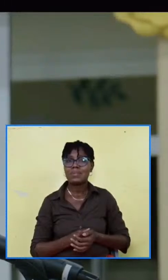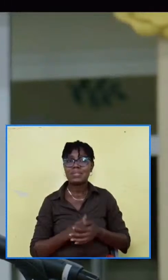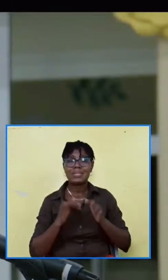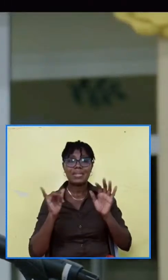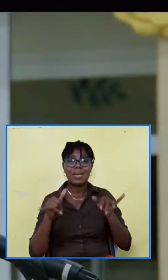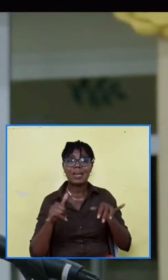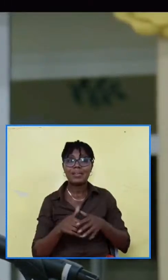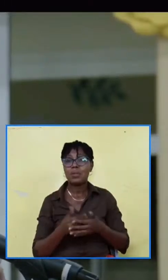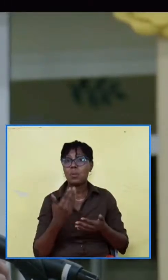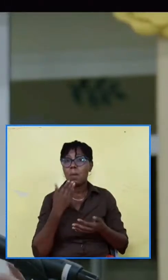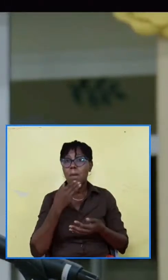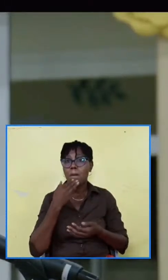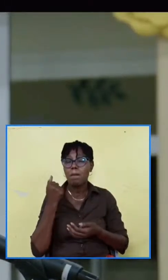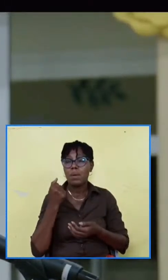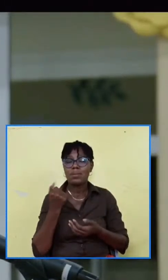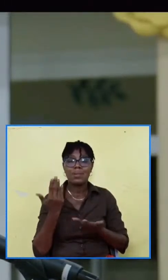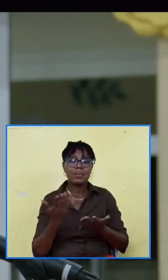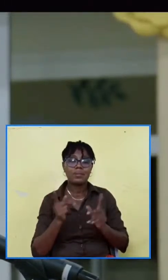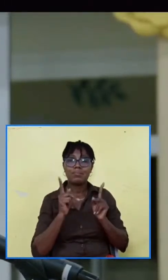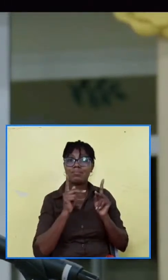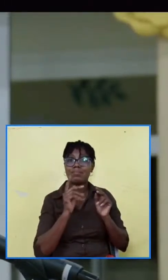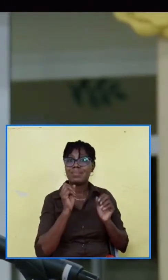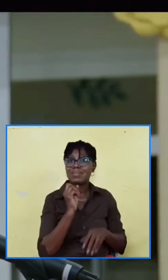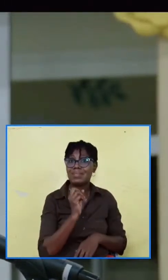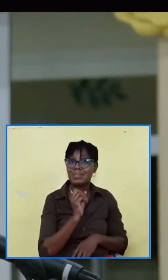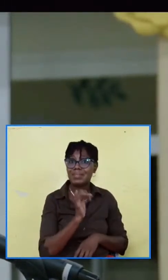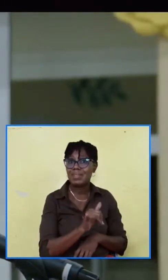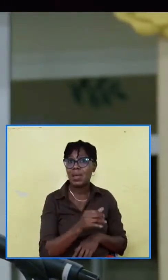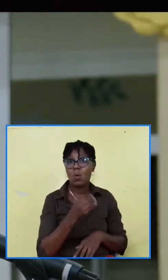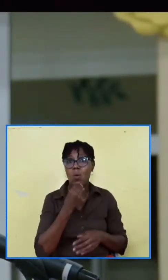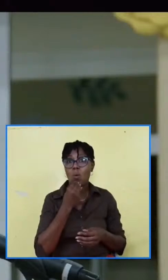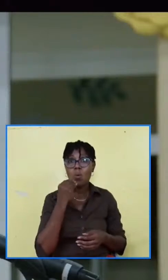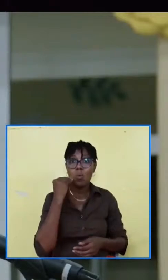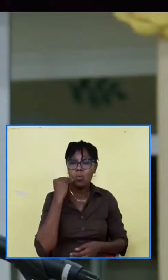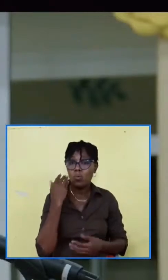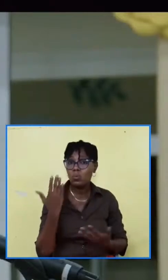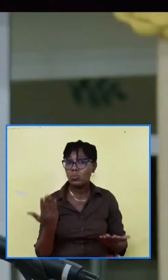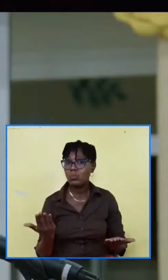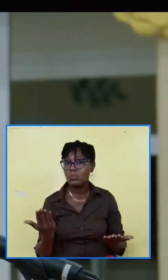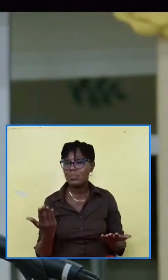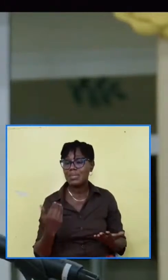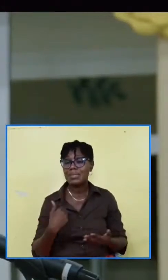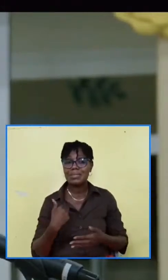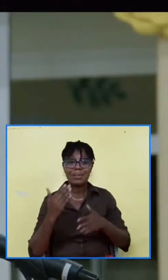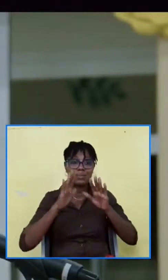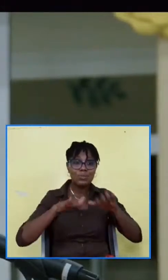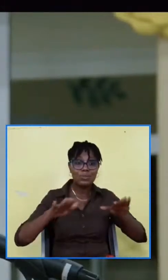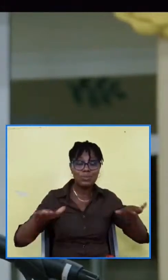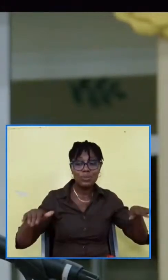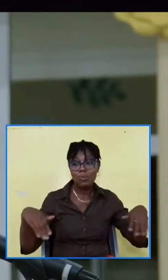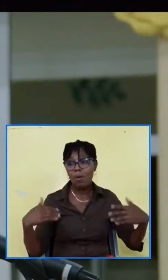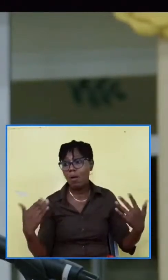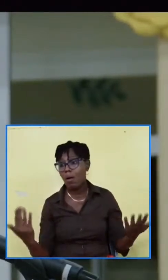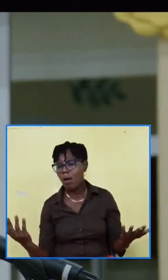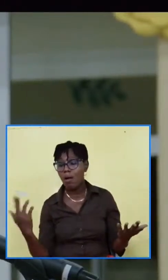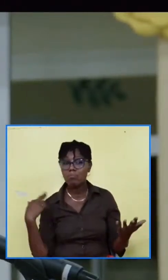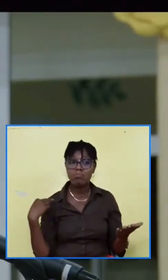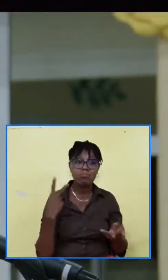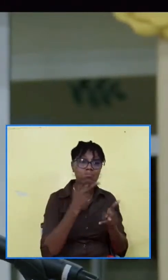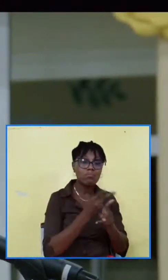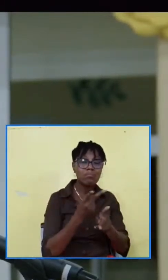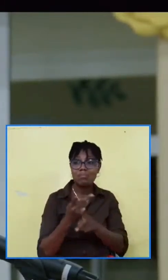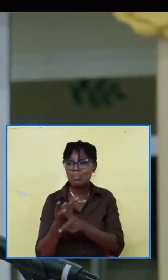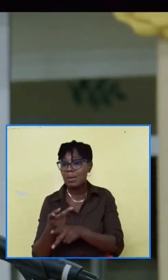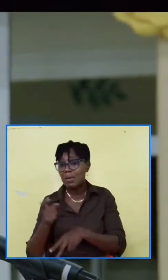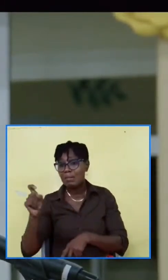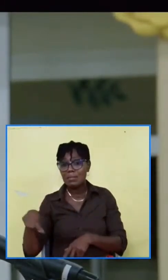home. Because you take on responsibility of the next generation. So it starts like, oh, next generation, I'm on my way out, okay, what I have to